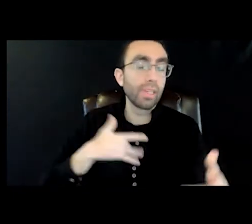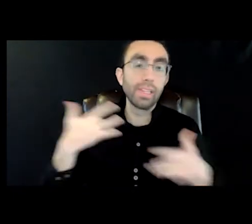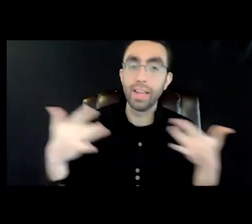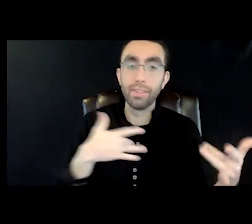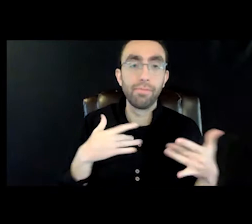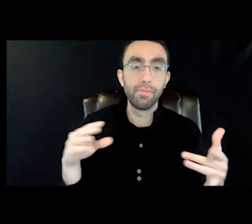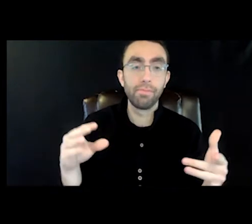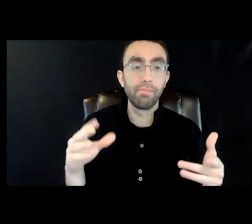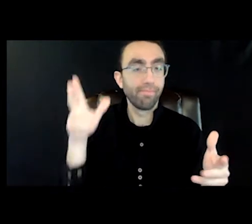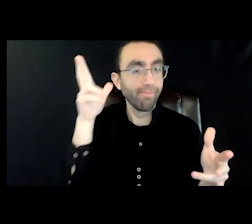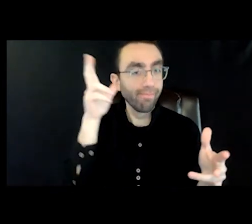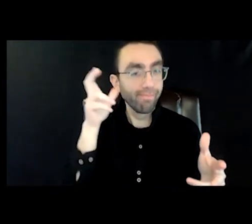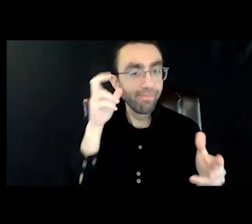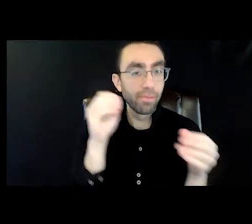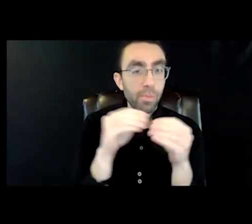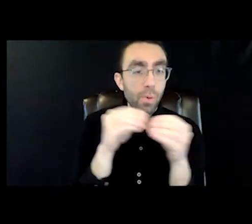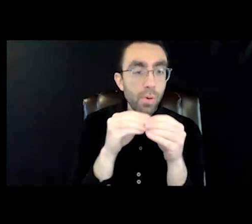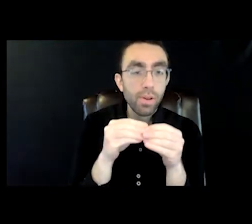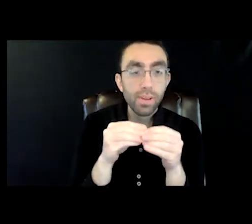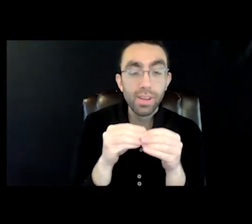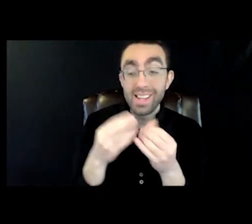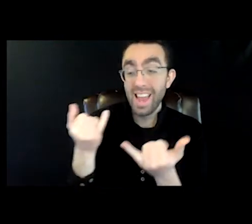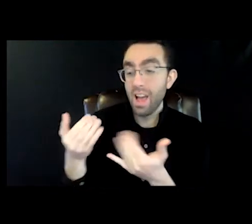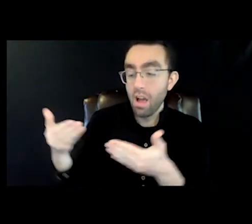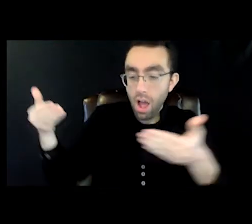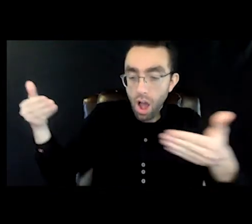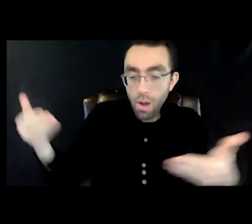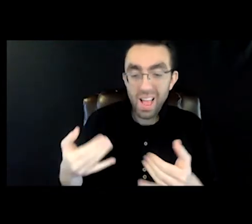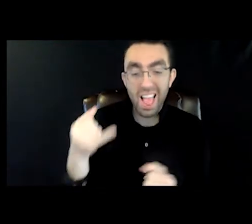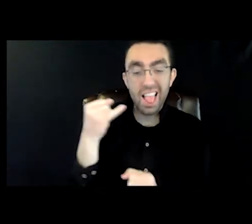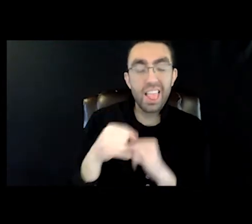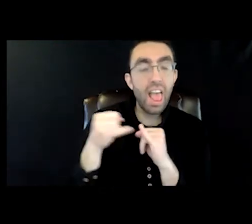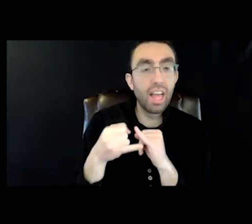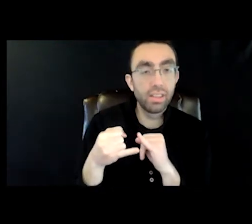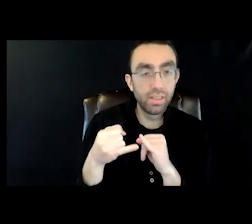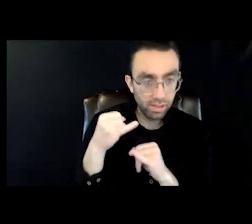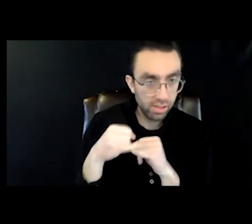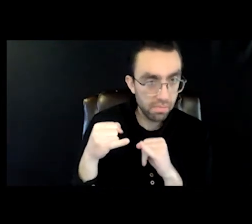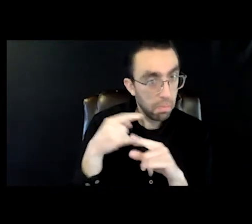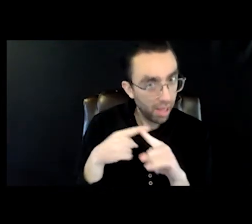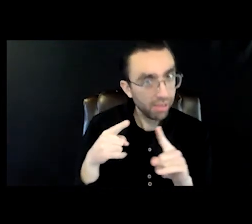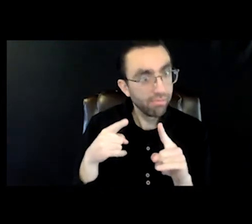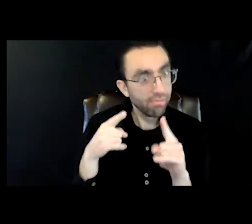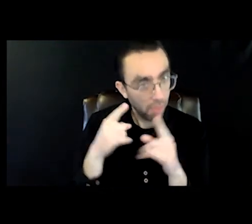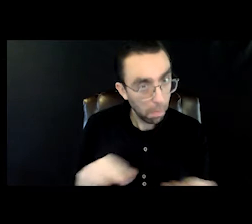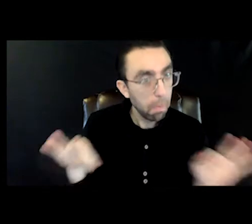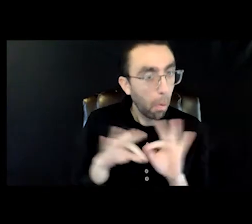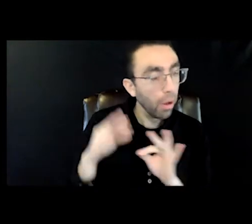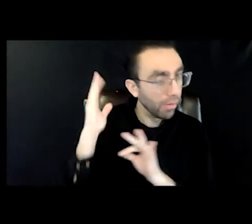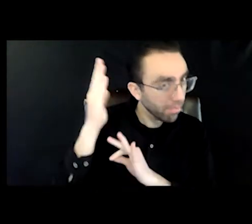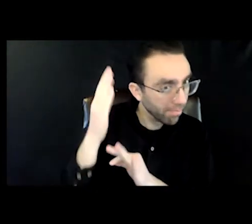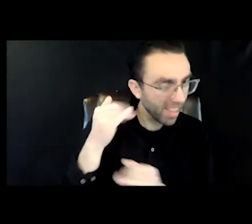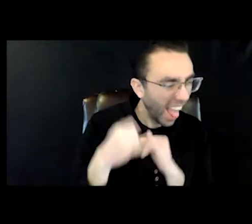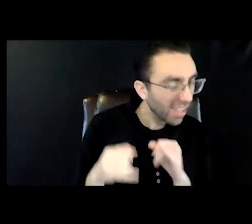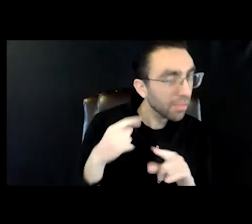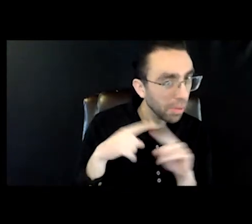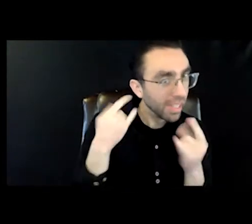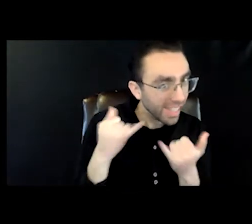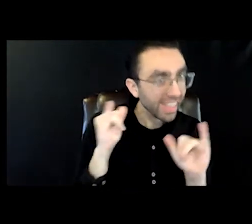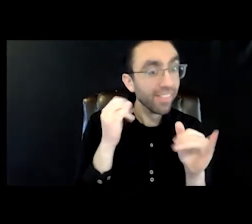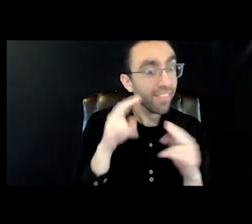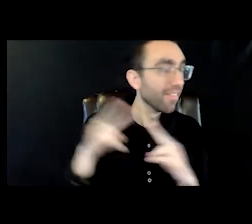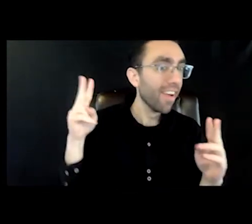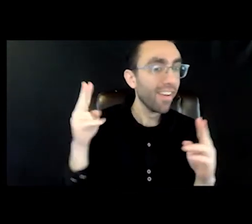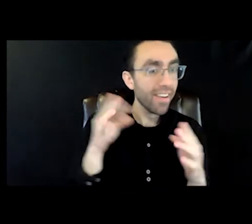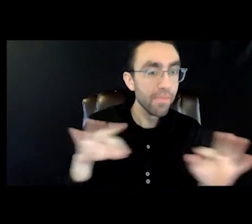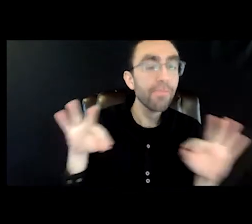bring on our last speaker, but definitely not least, Aletta Brady from Our Climate